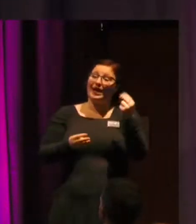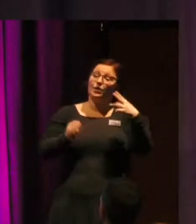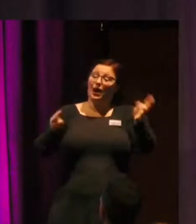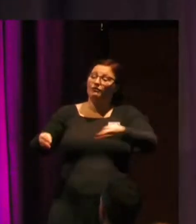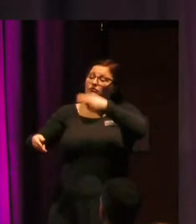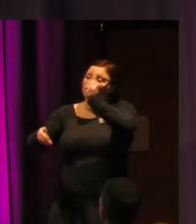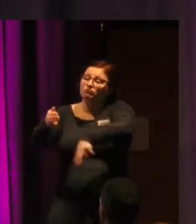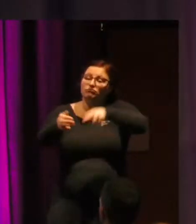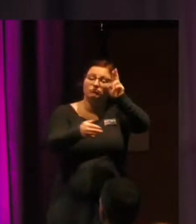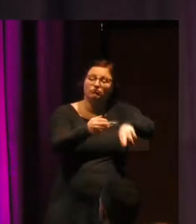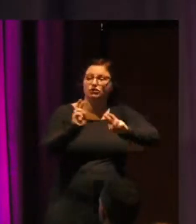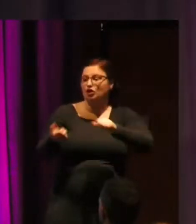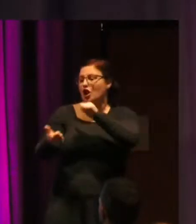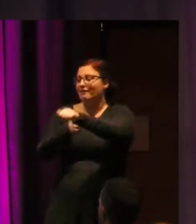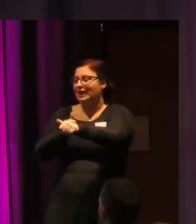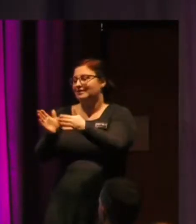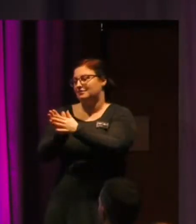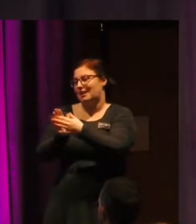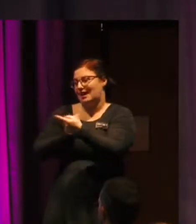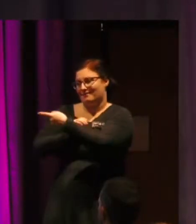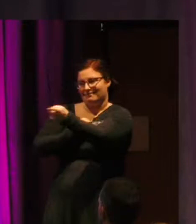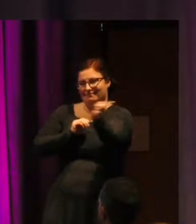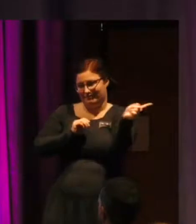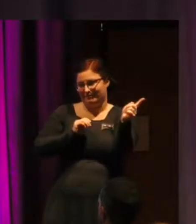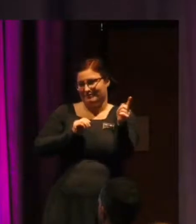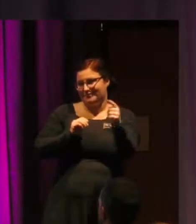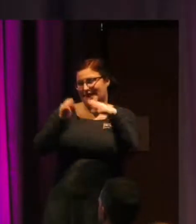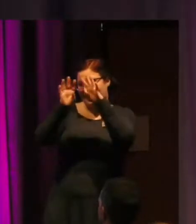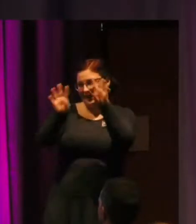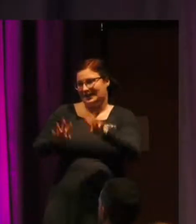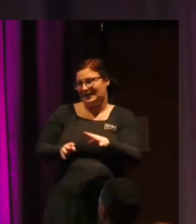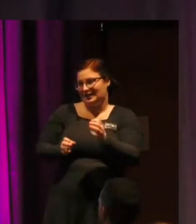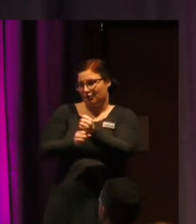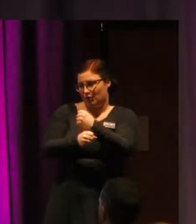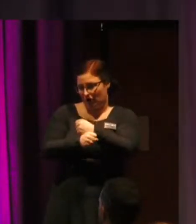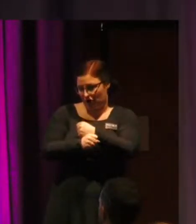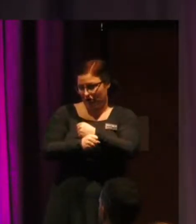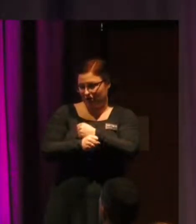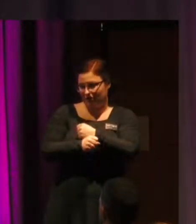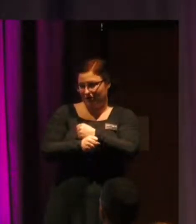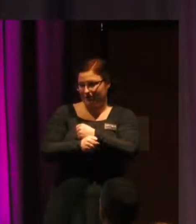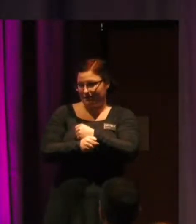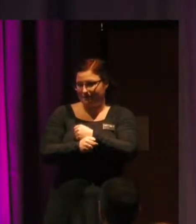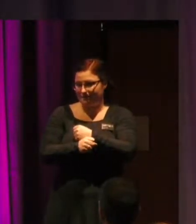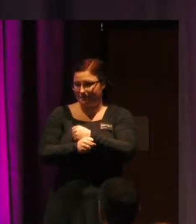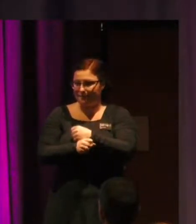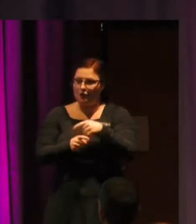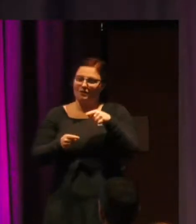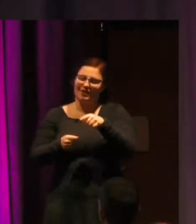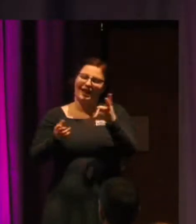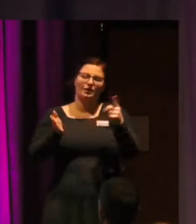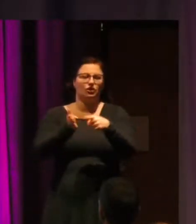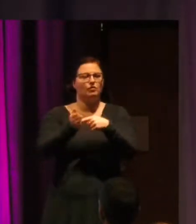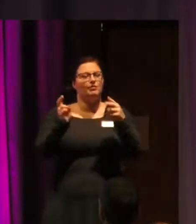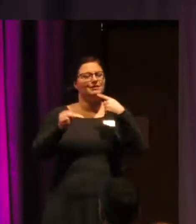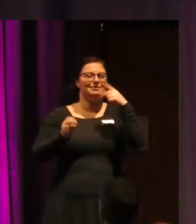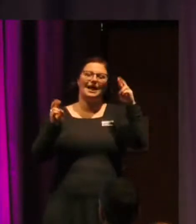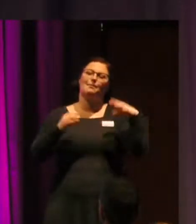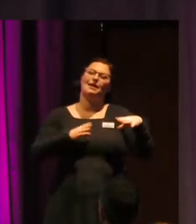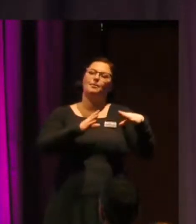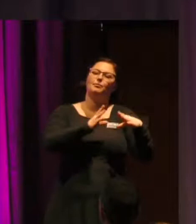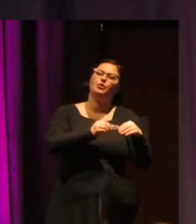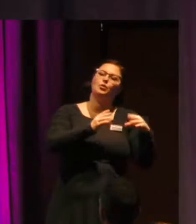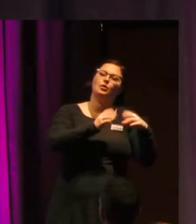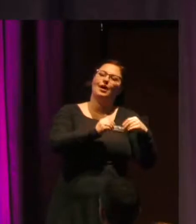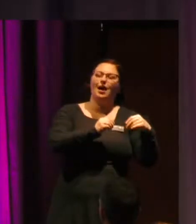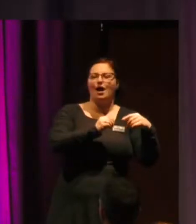One last thing I will say before giving the floor is that's an example of soft policies. But in Germany,